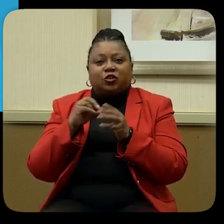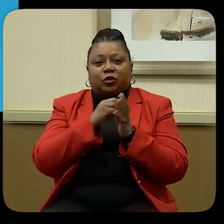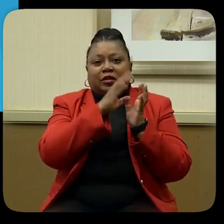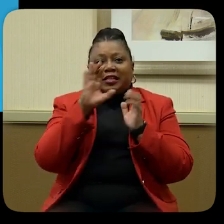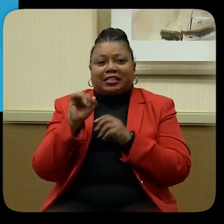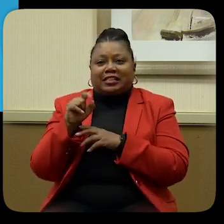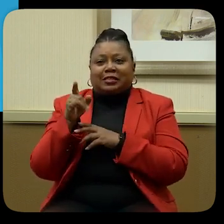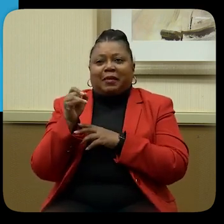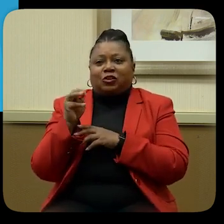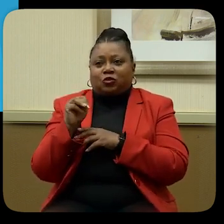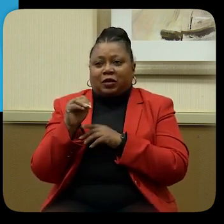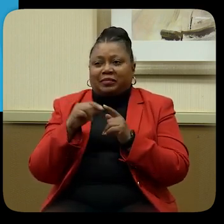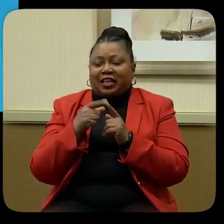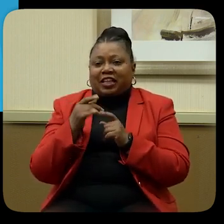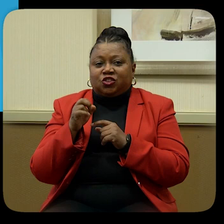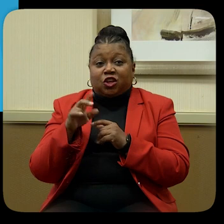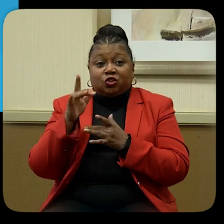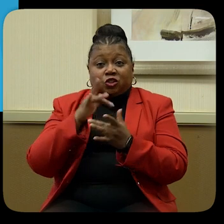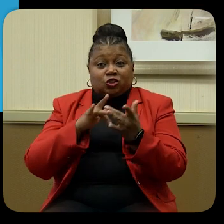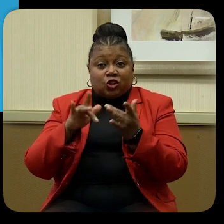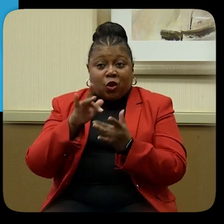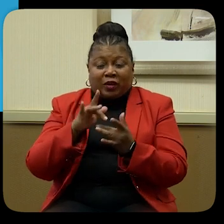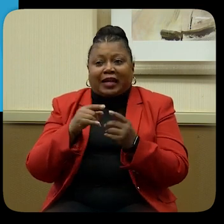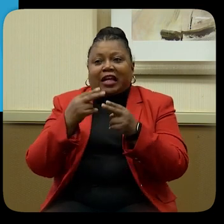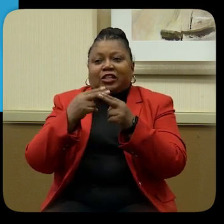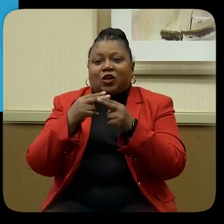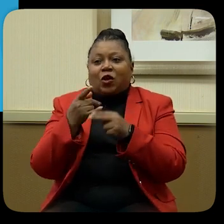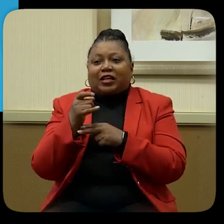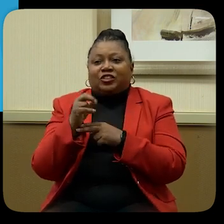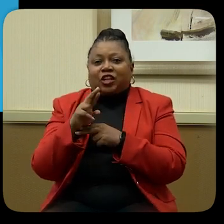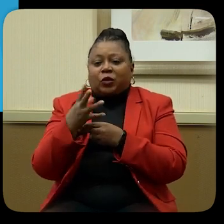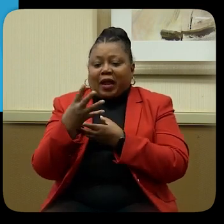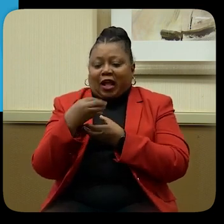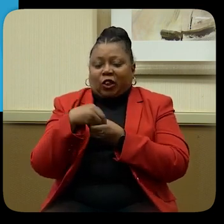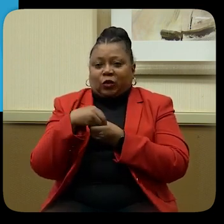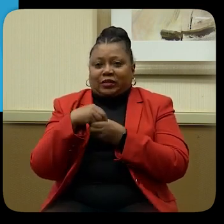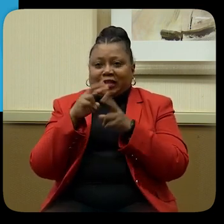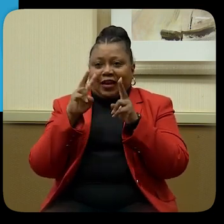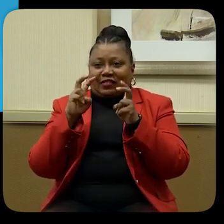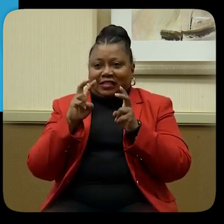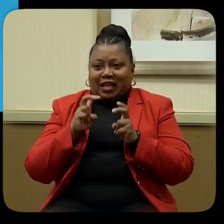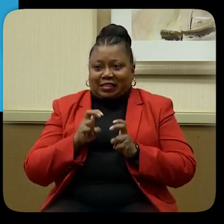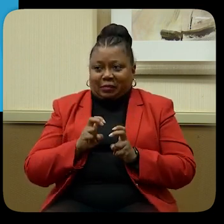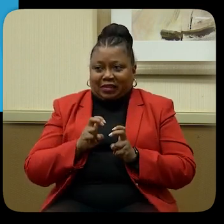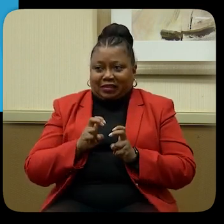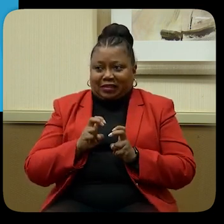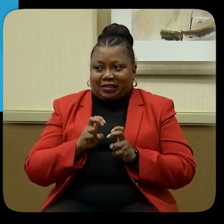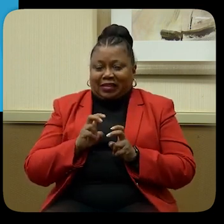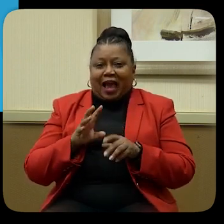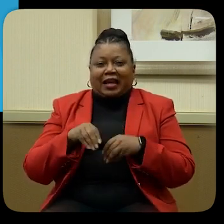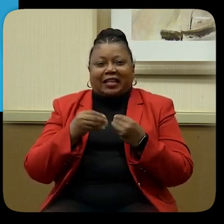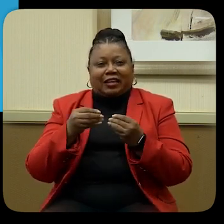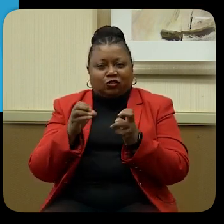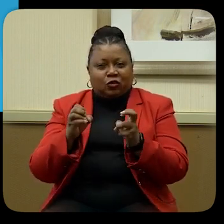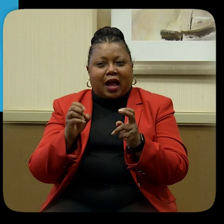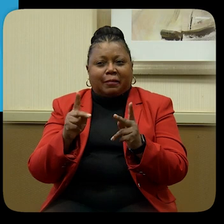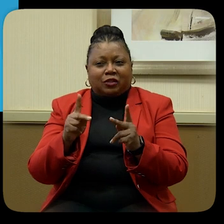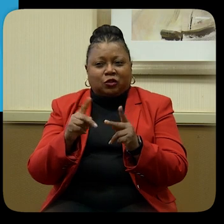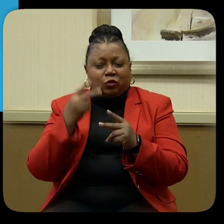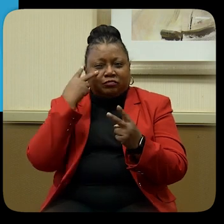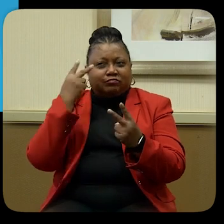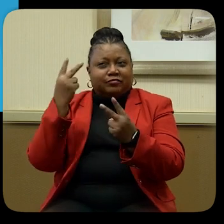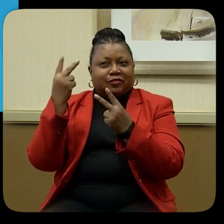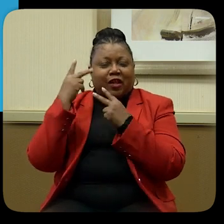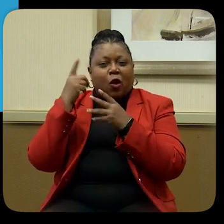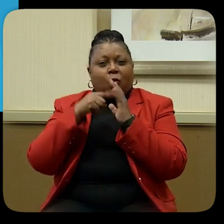Spectrum, which did the gender journey, and it's called a gender inclusive assessment. And it gives you an opportunity to reflect